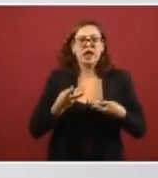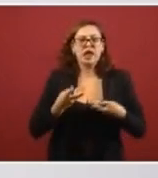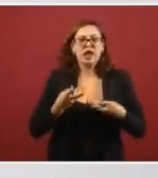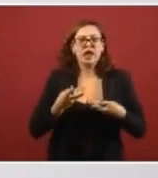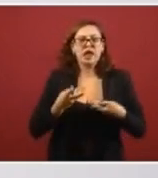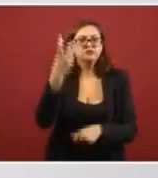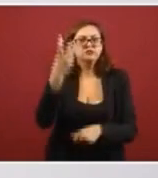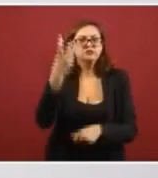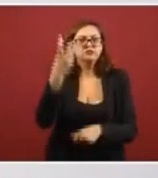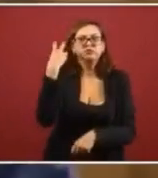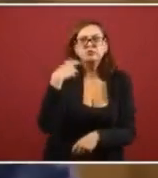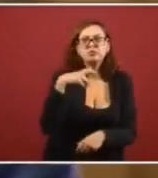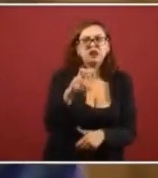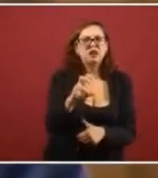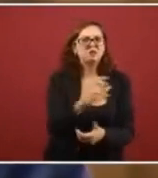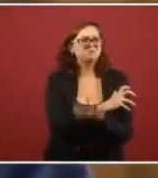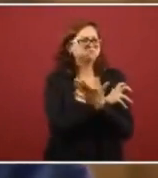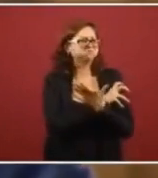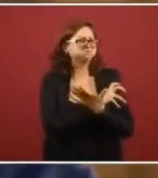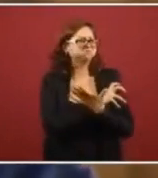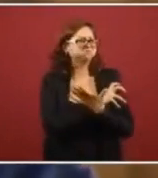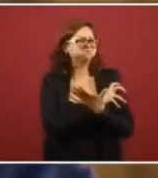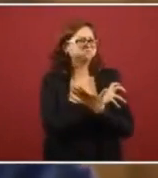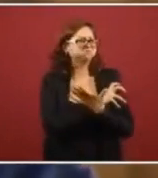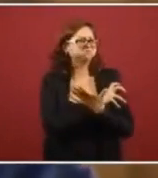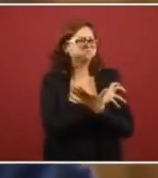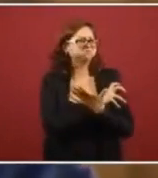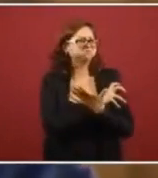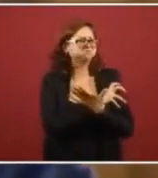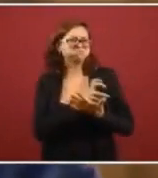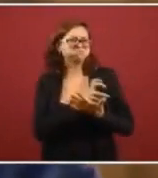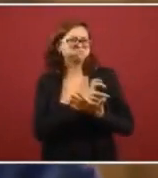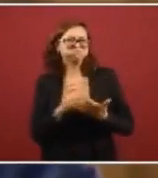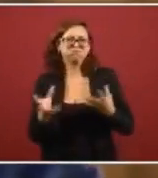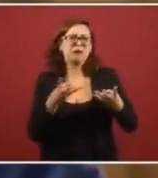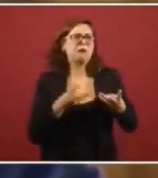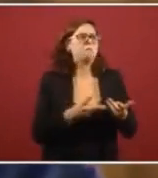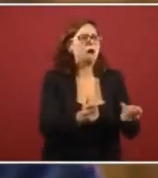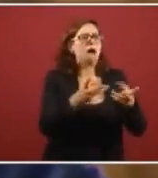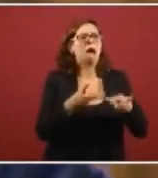aviation for example